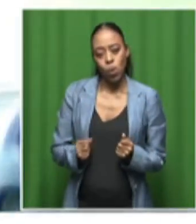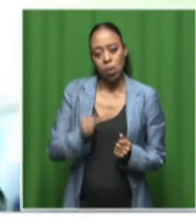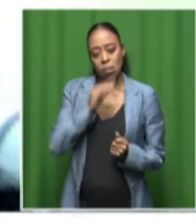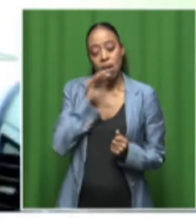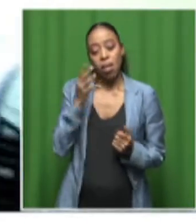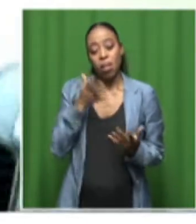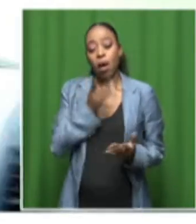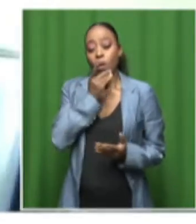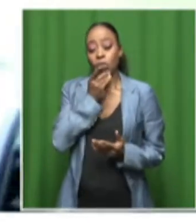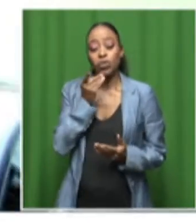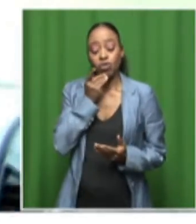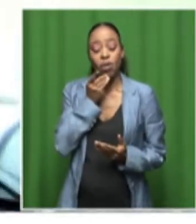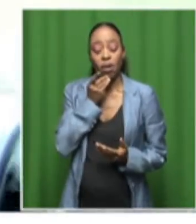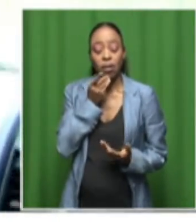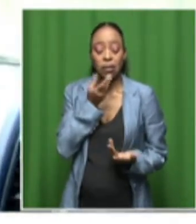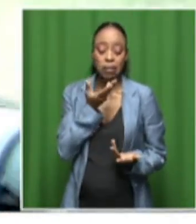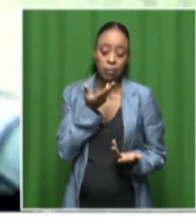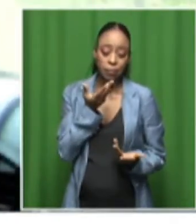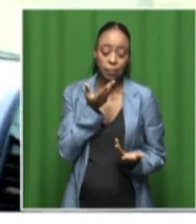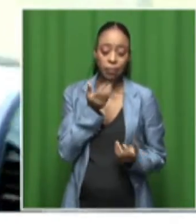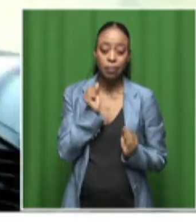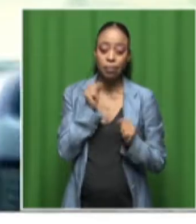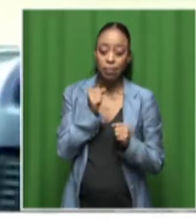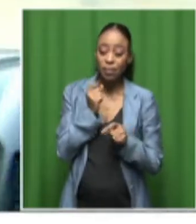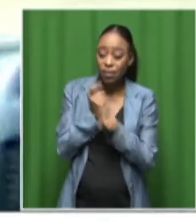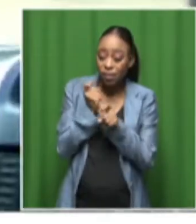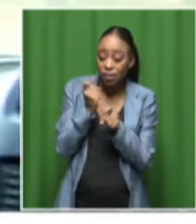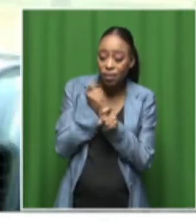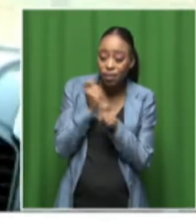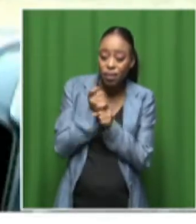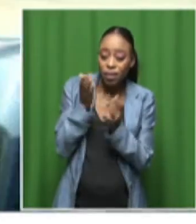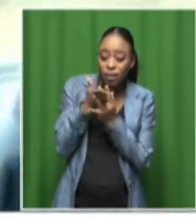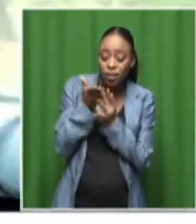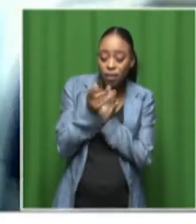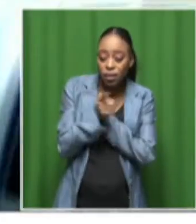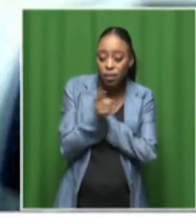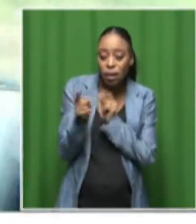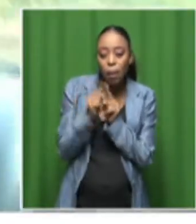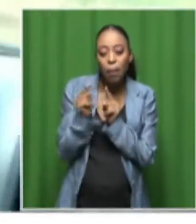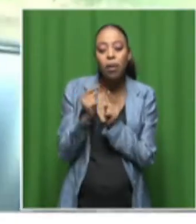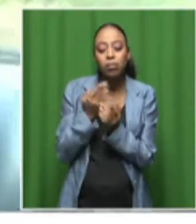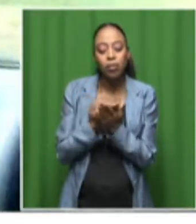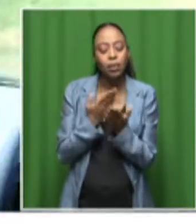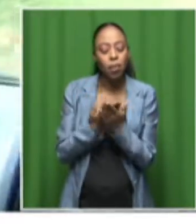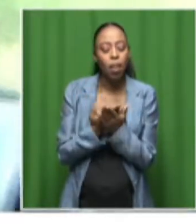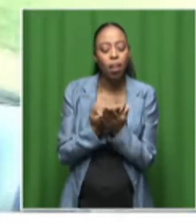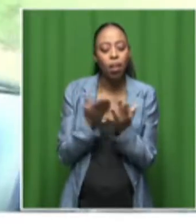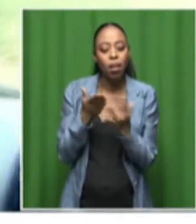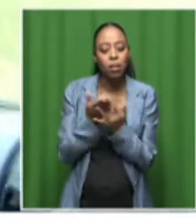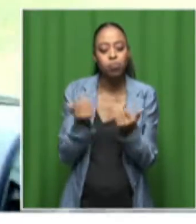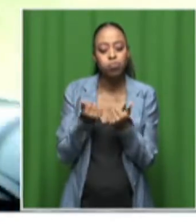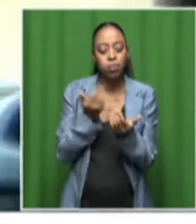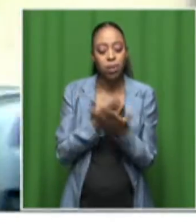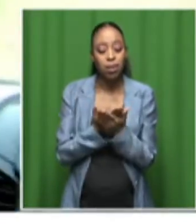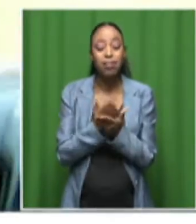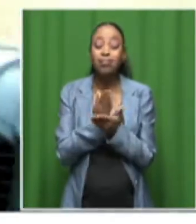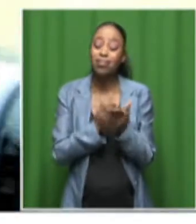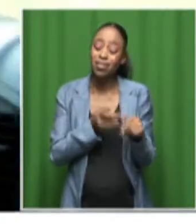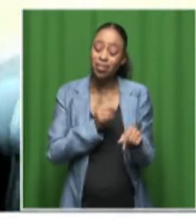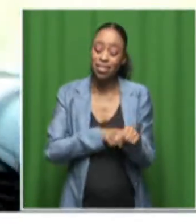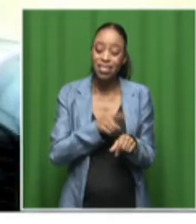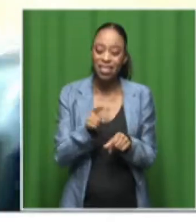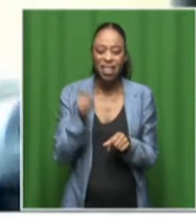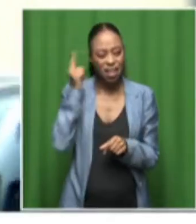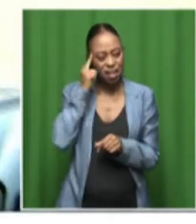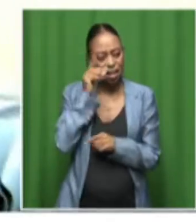dry season, so as hard as it is to get through, at least it's possible we can get through. Sometimes it's